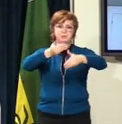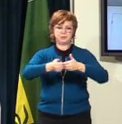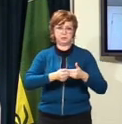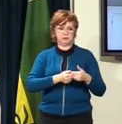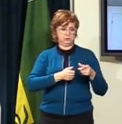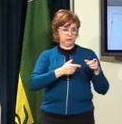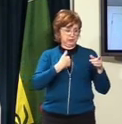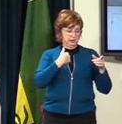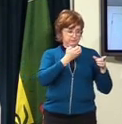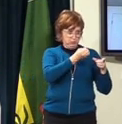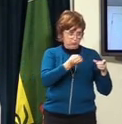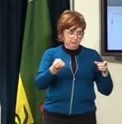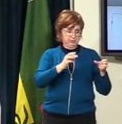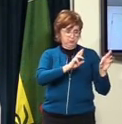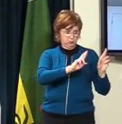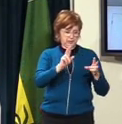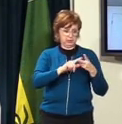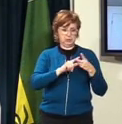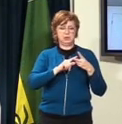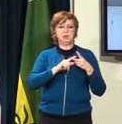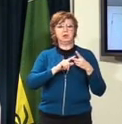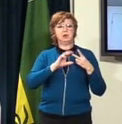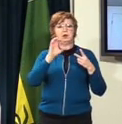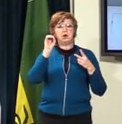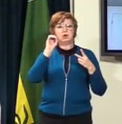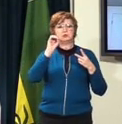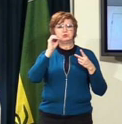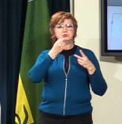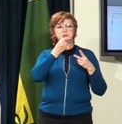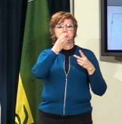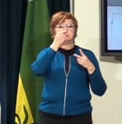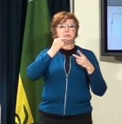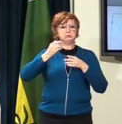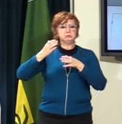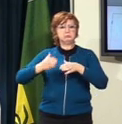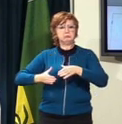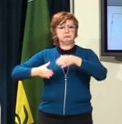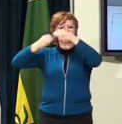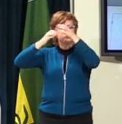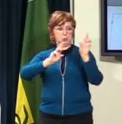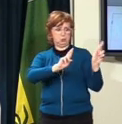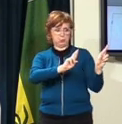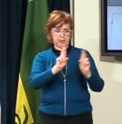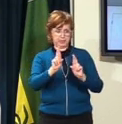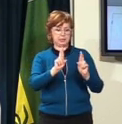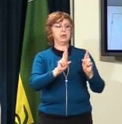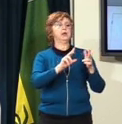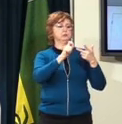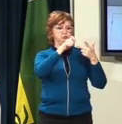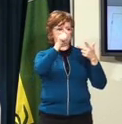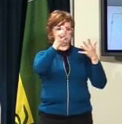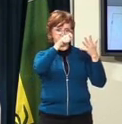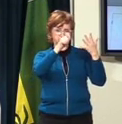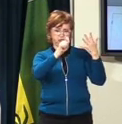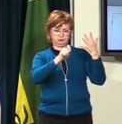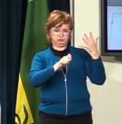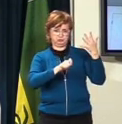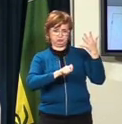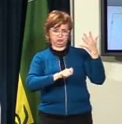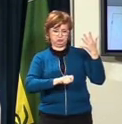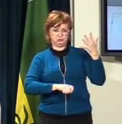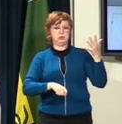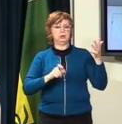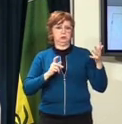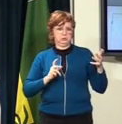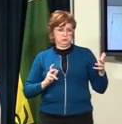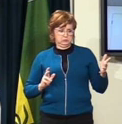oxygen systems and everything we need is set up, as well as identifying the various clinical processes and so